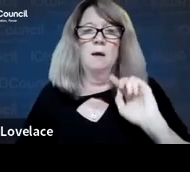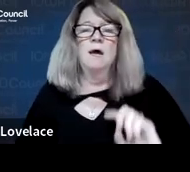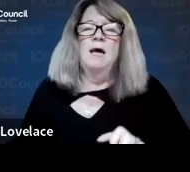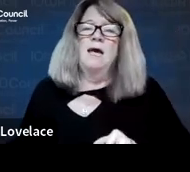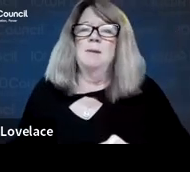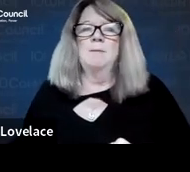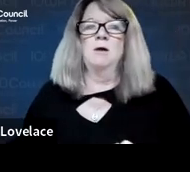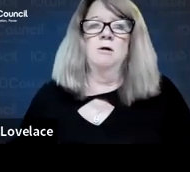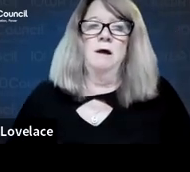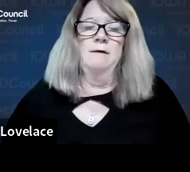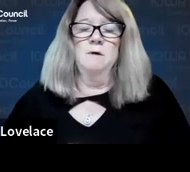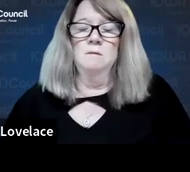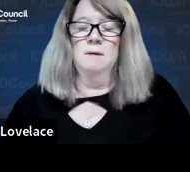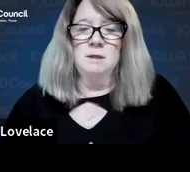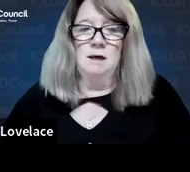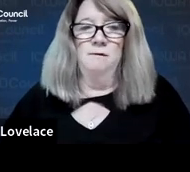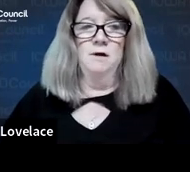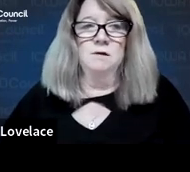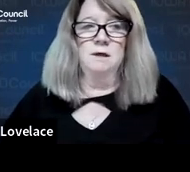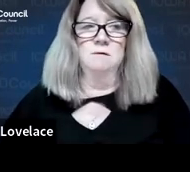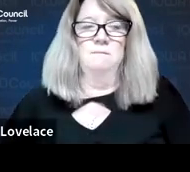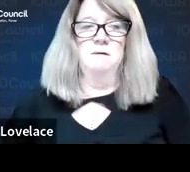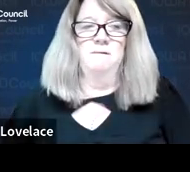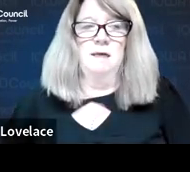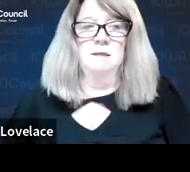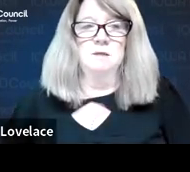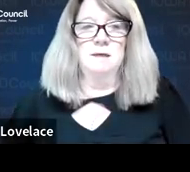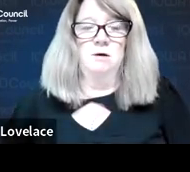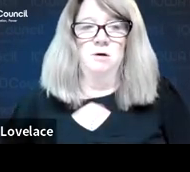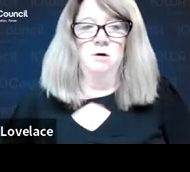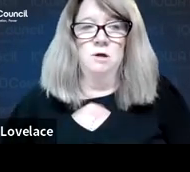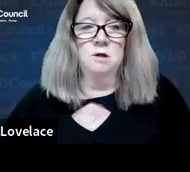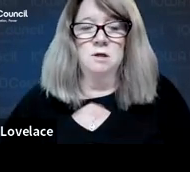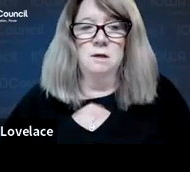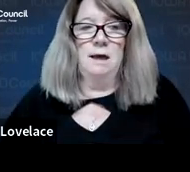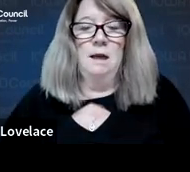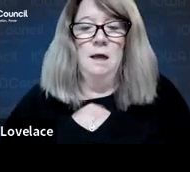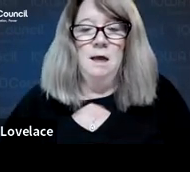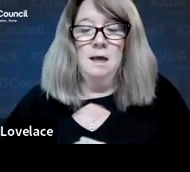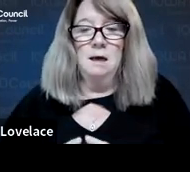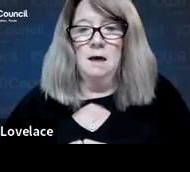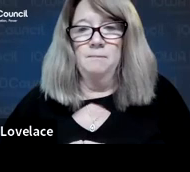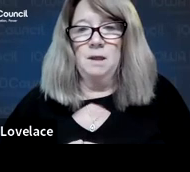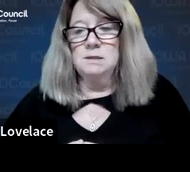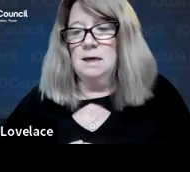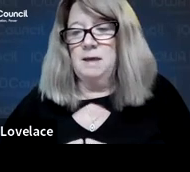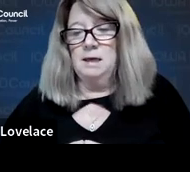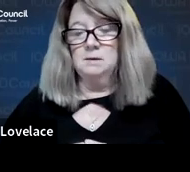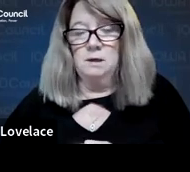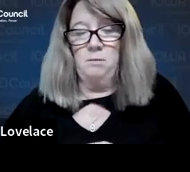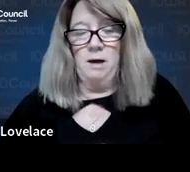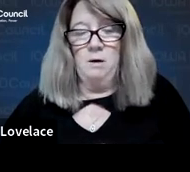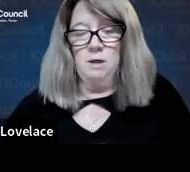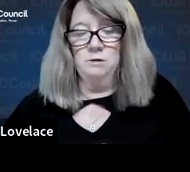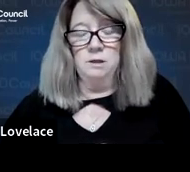to go. And Amy, I'm not sure, I'll have you maybe talk if legislators have been invited to do that or encouraged to do that. And Deb, that